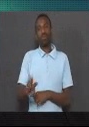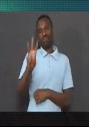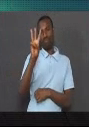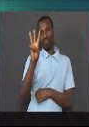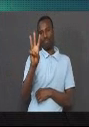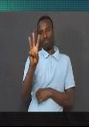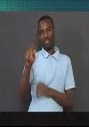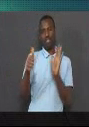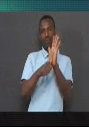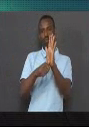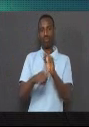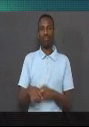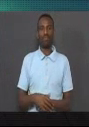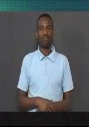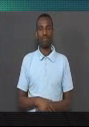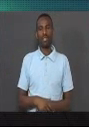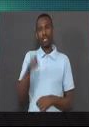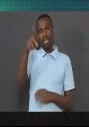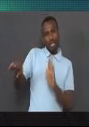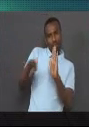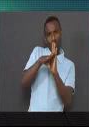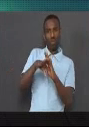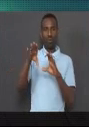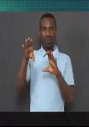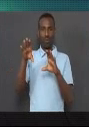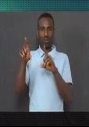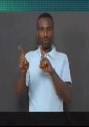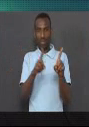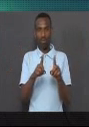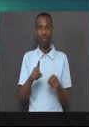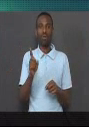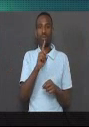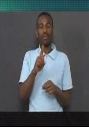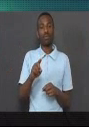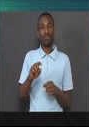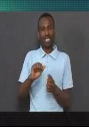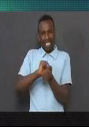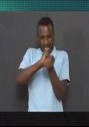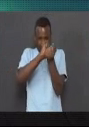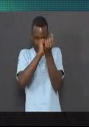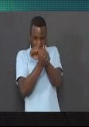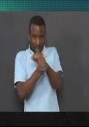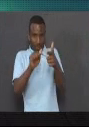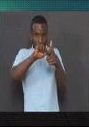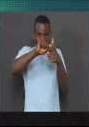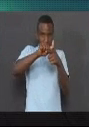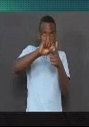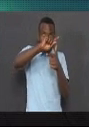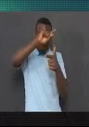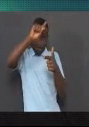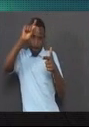omega. It represents the rate of change of an angle